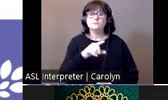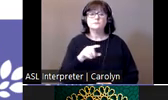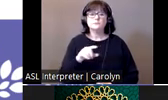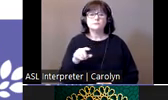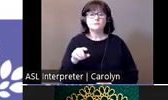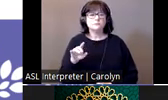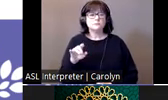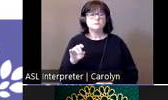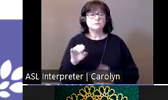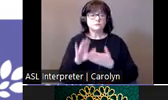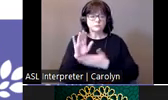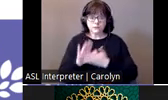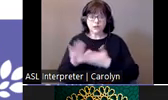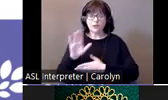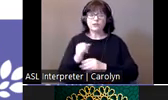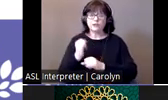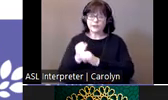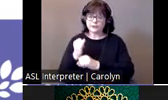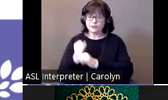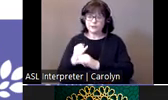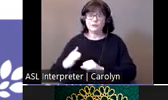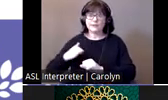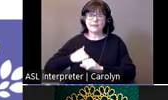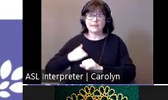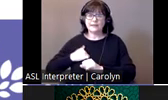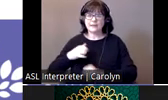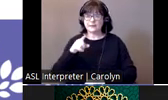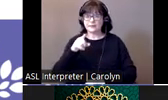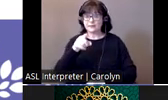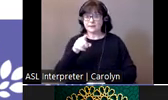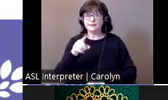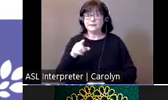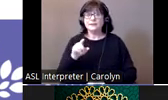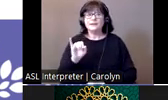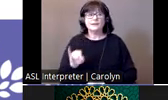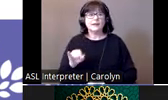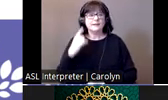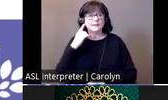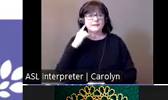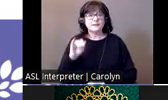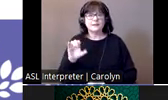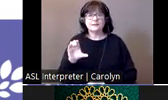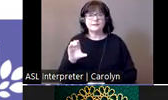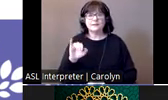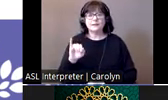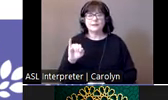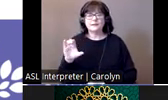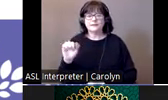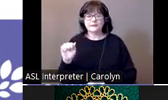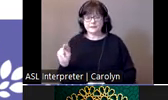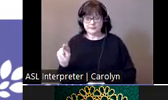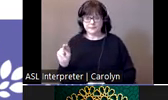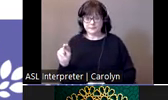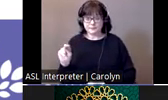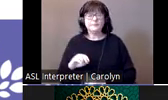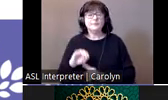is Colleges and Institutes Canada, put their little logo at the top there. So SICAN is a body